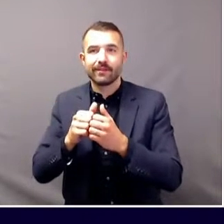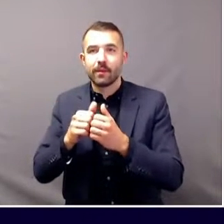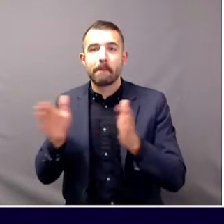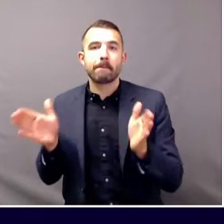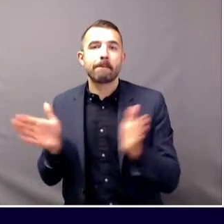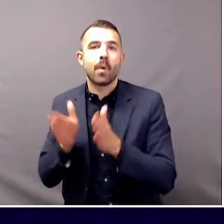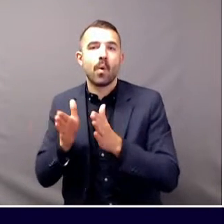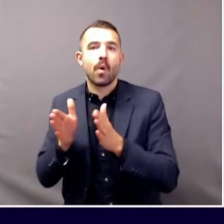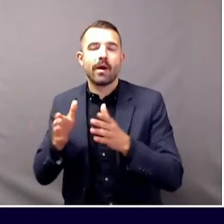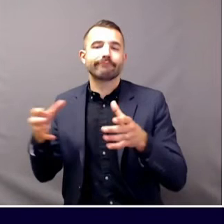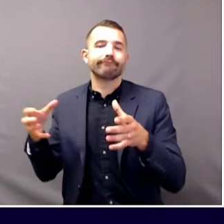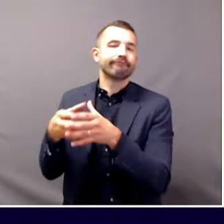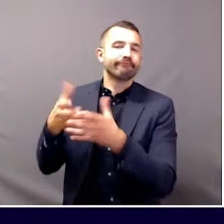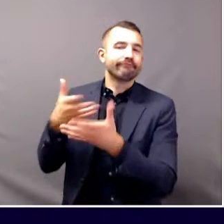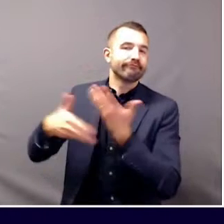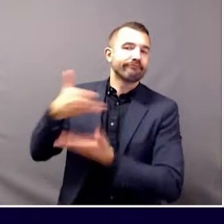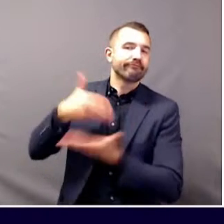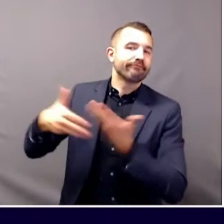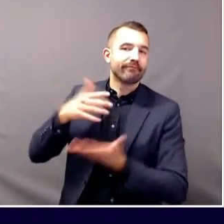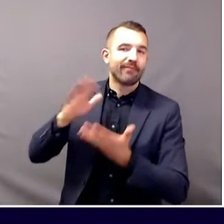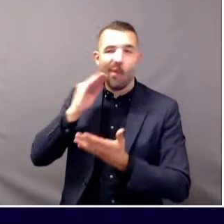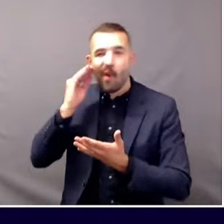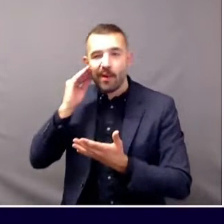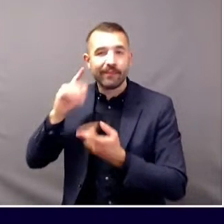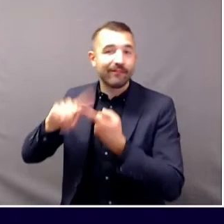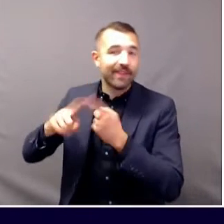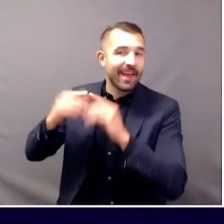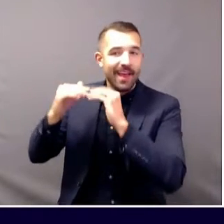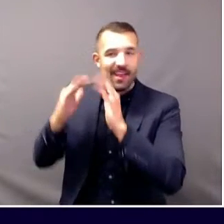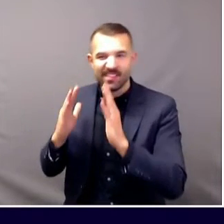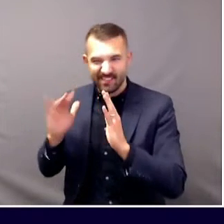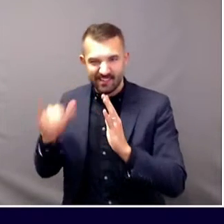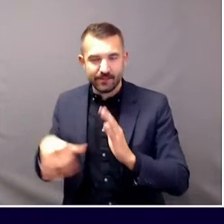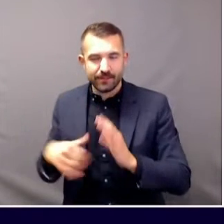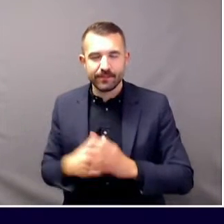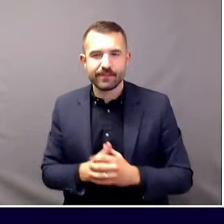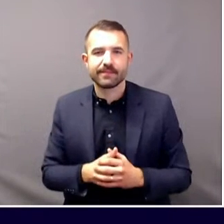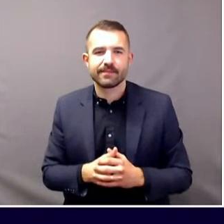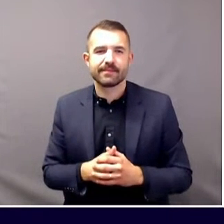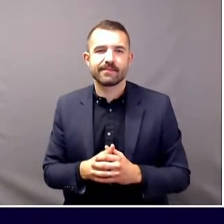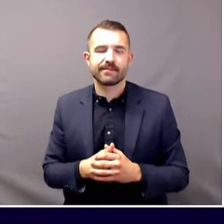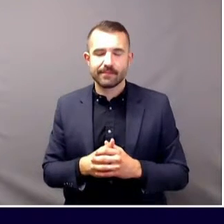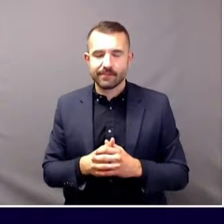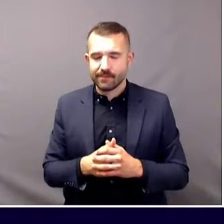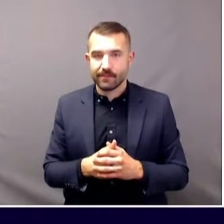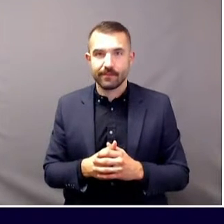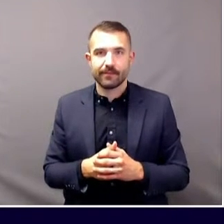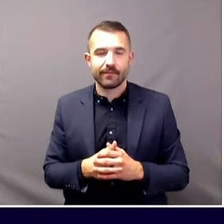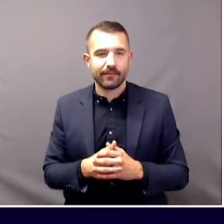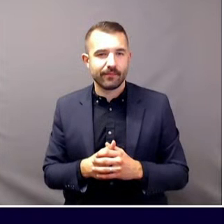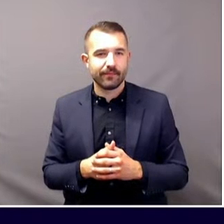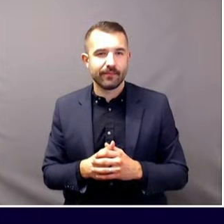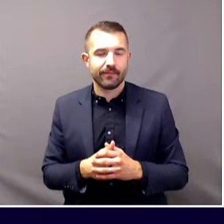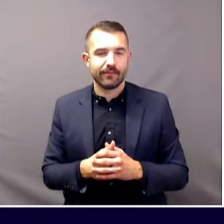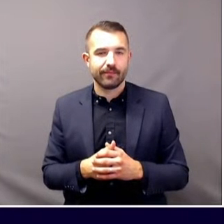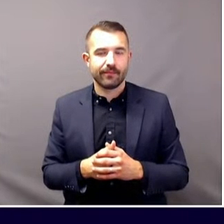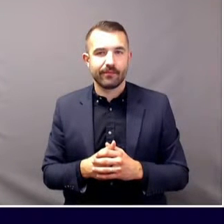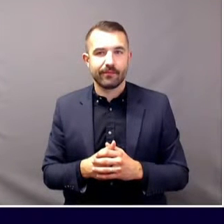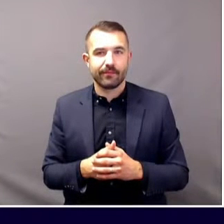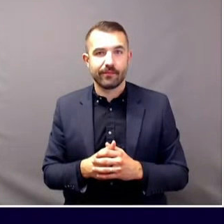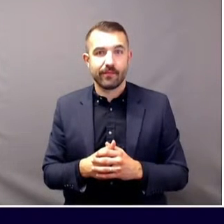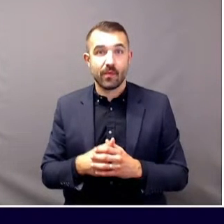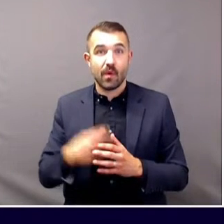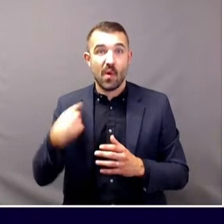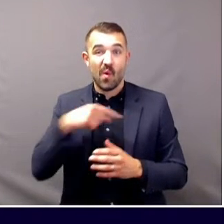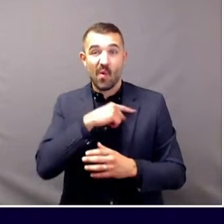that? Sure. So Charlie, one of the things that we take a look at is, as cases come